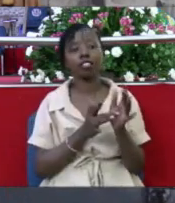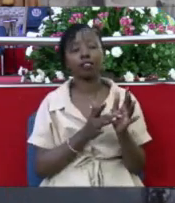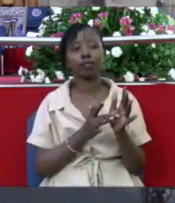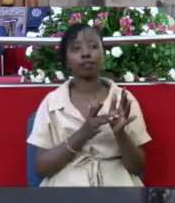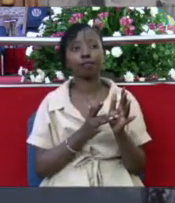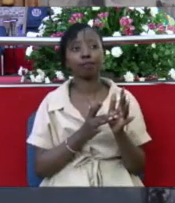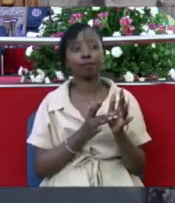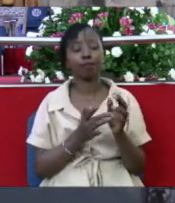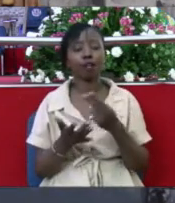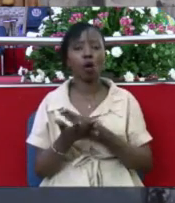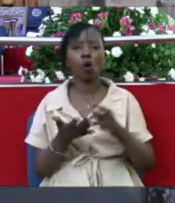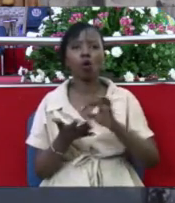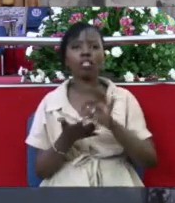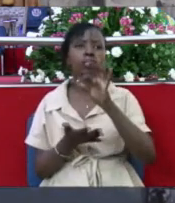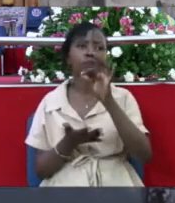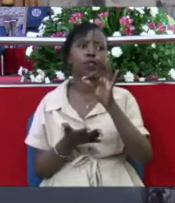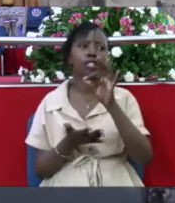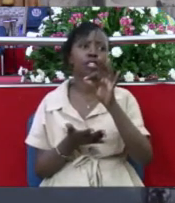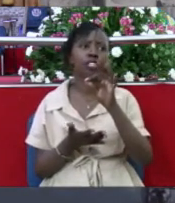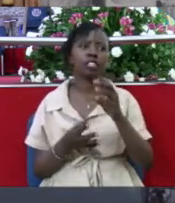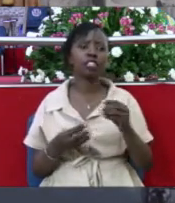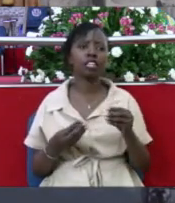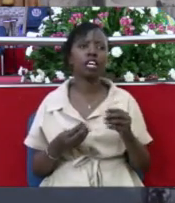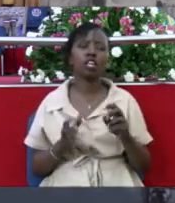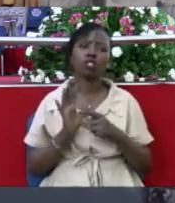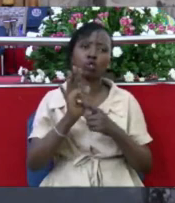Christ, the Holy Spirit has convicted you of your sin, and